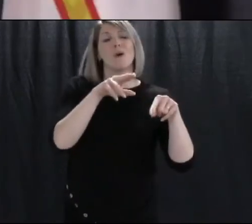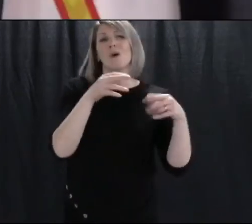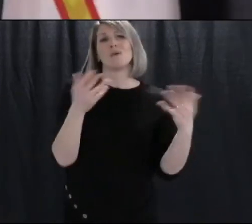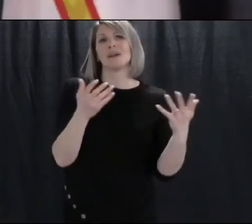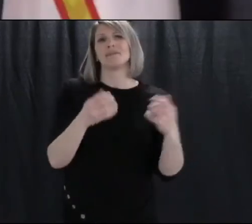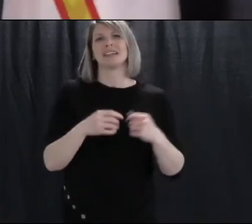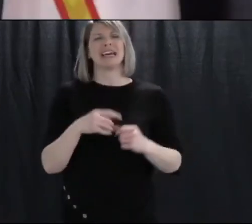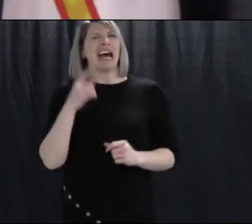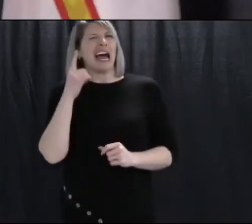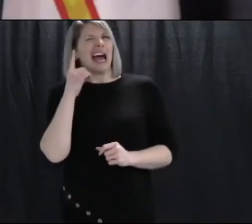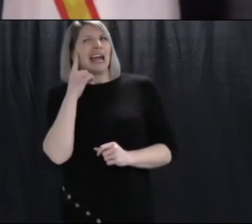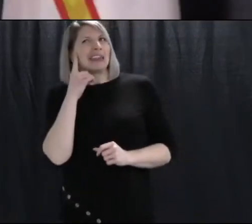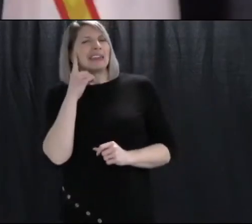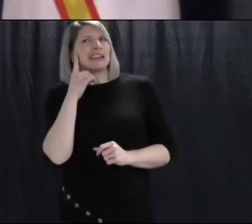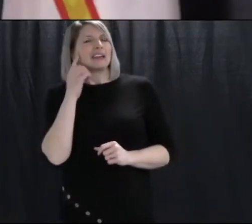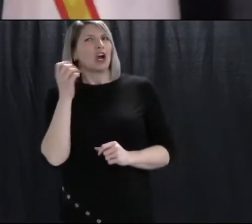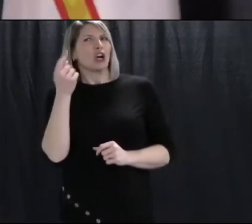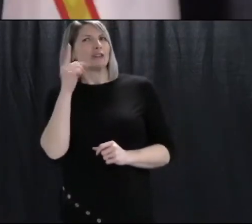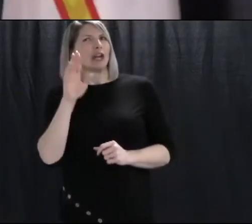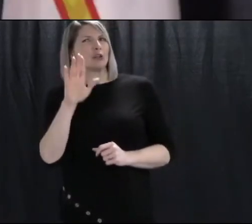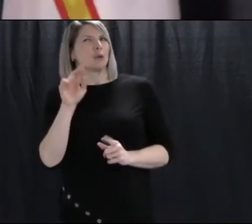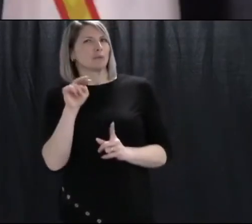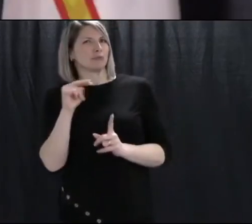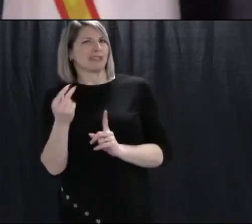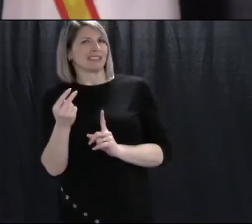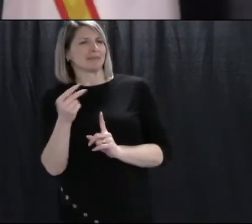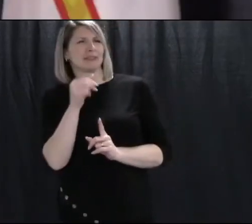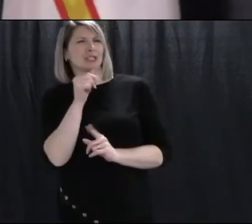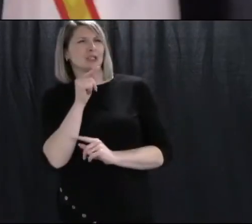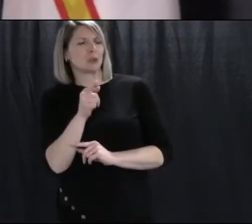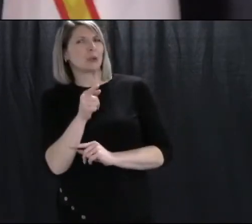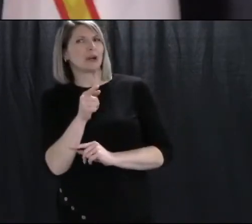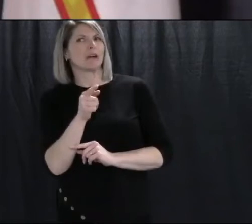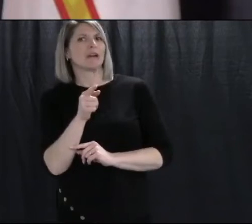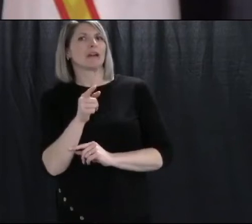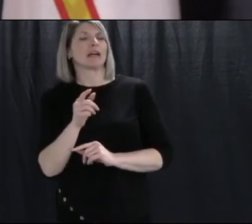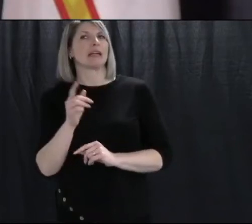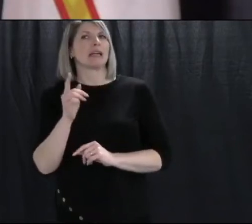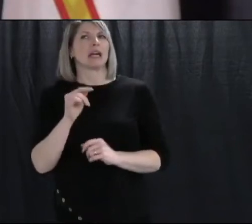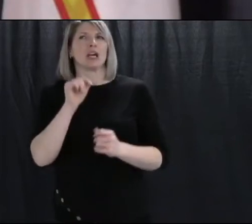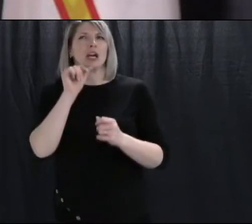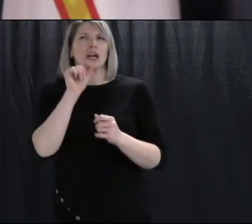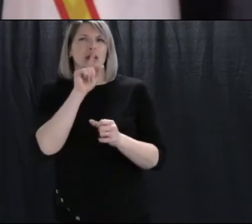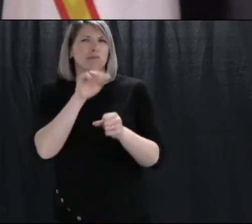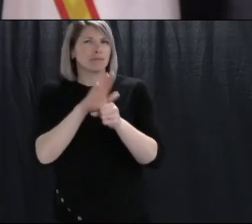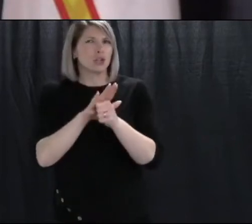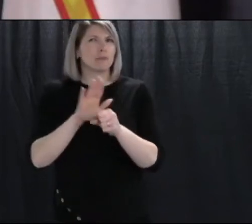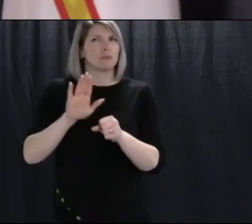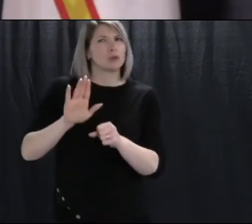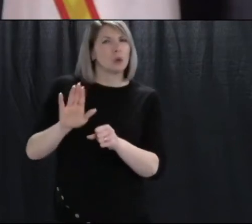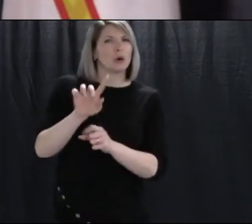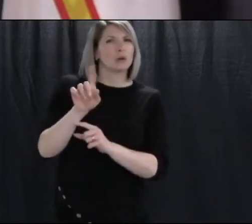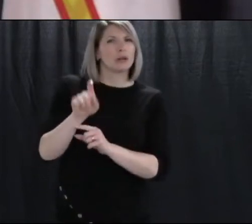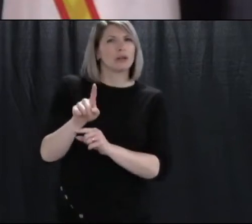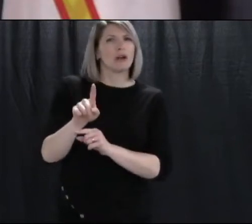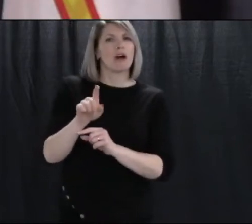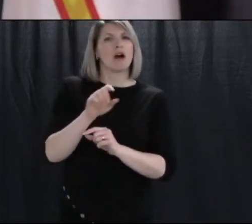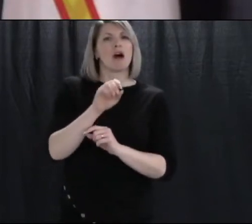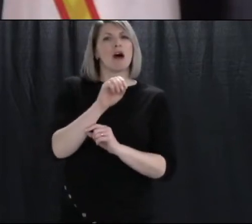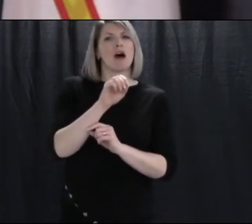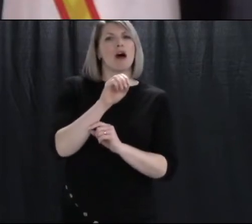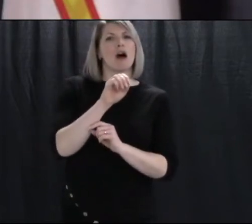pick up your question, it was coming in bits and pieces there. So what you're referring to was what's happening offshore